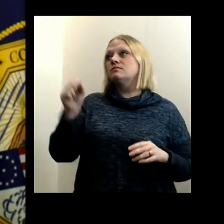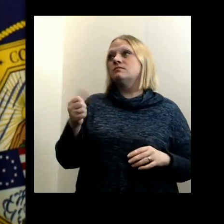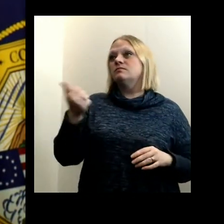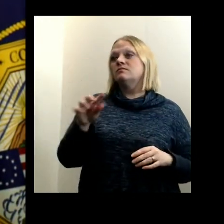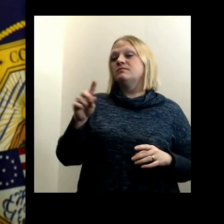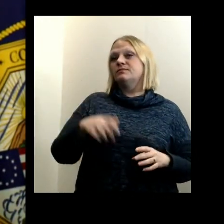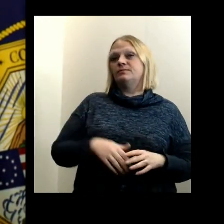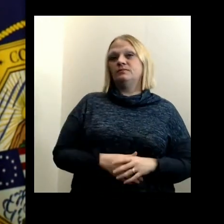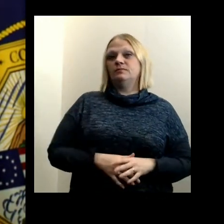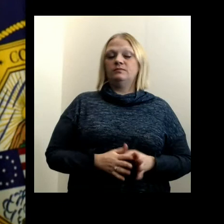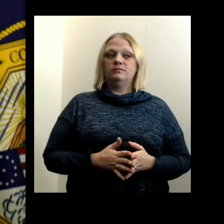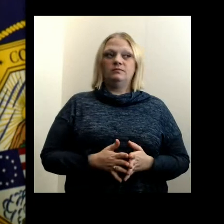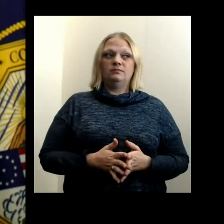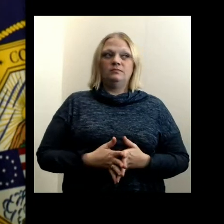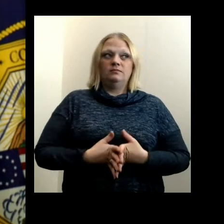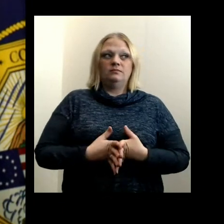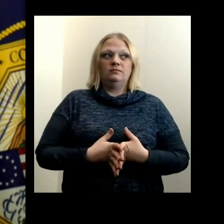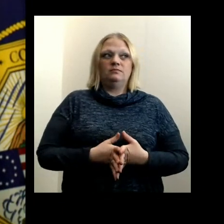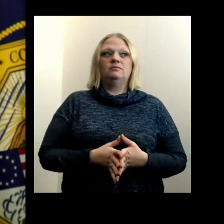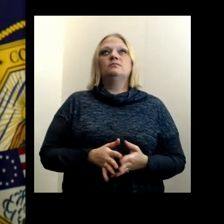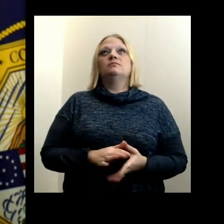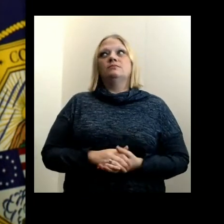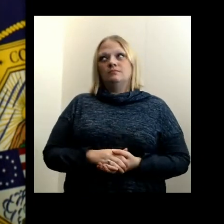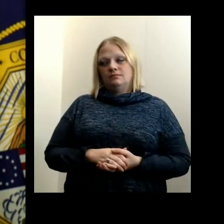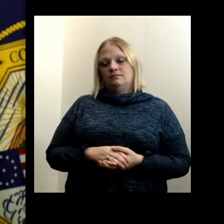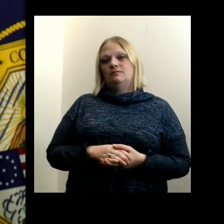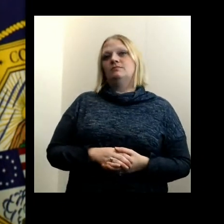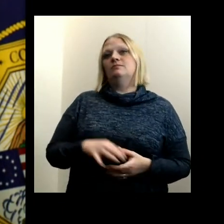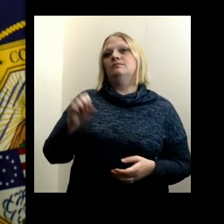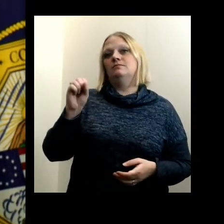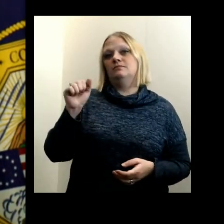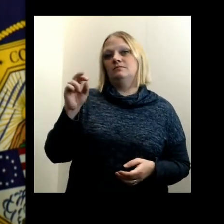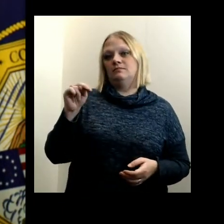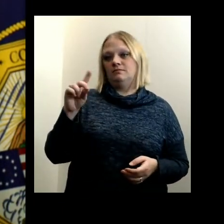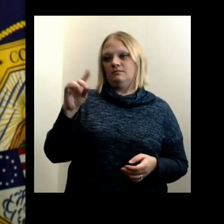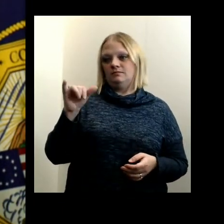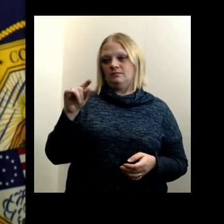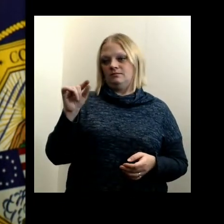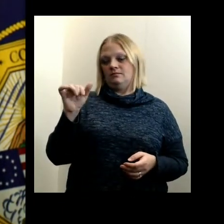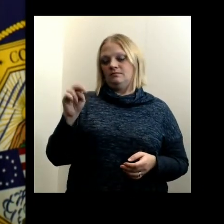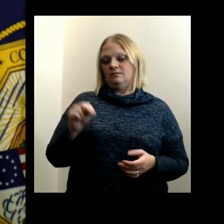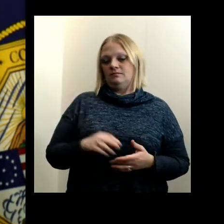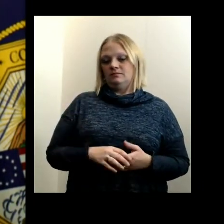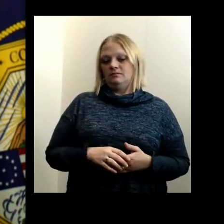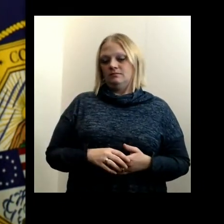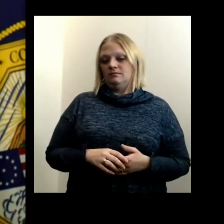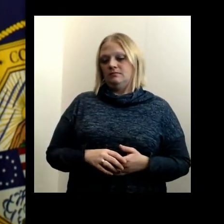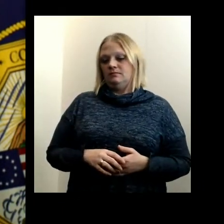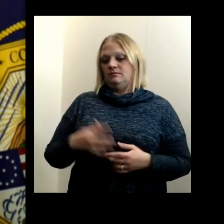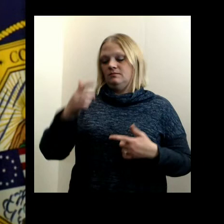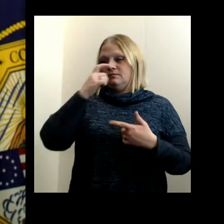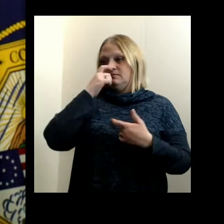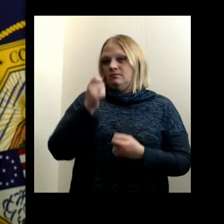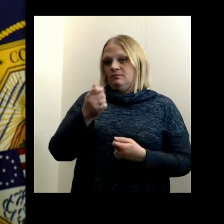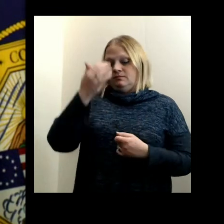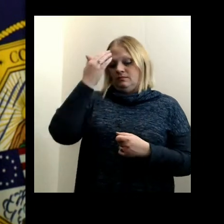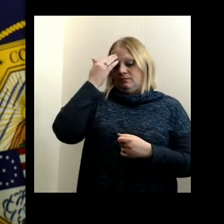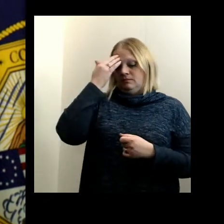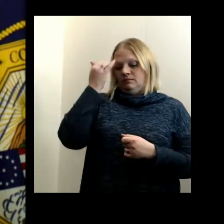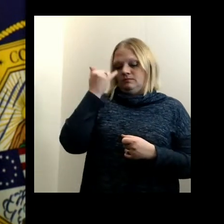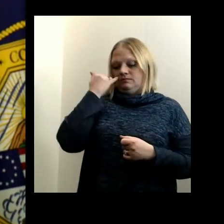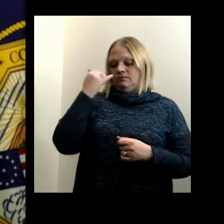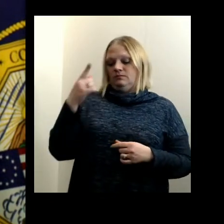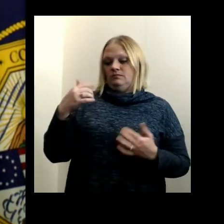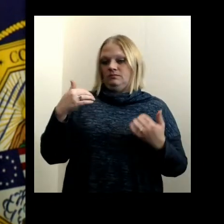on from the Buffalo News? Yes. Hi, Mark. It's Sandy Chan calling. I am interested to know if you